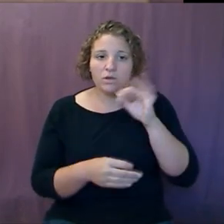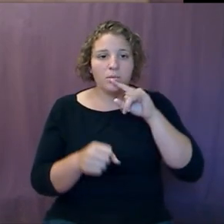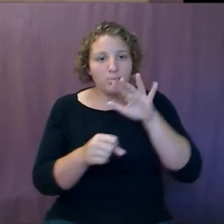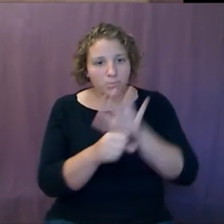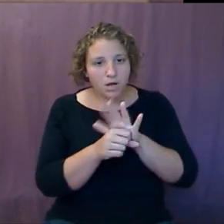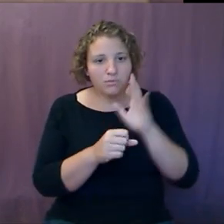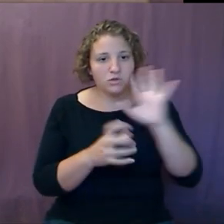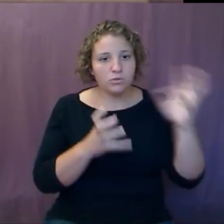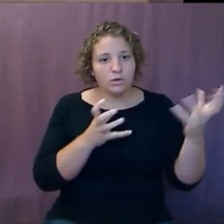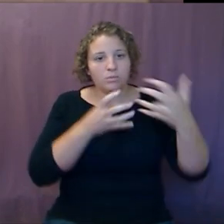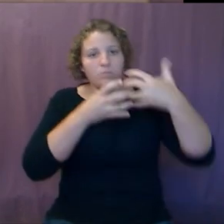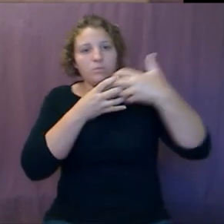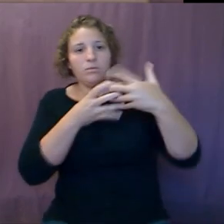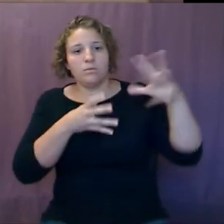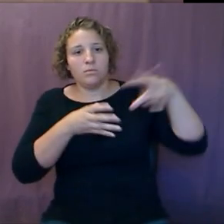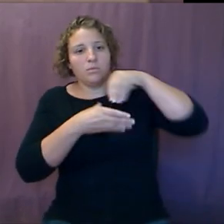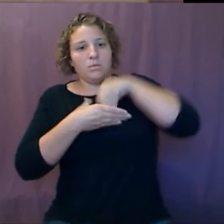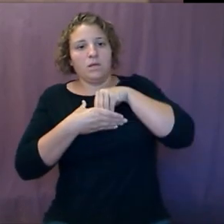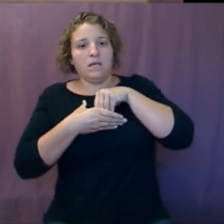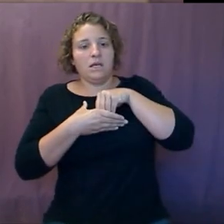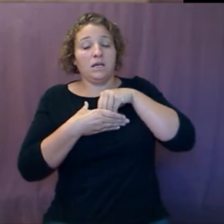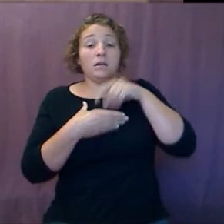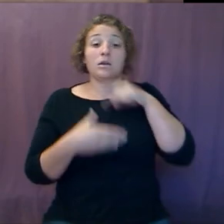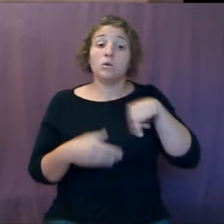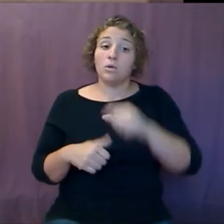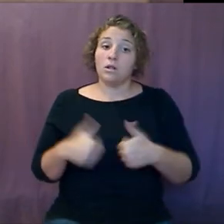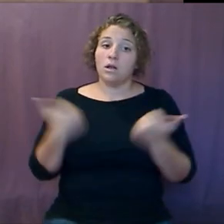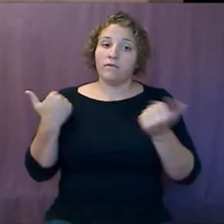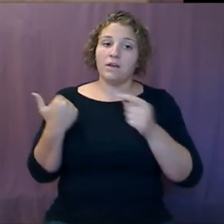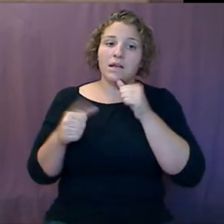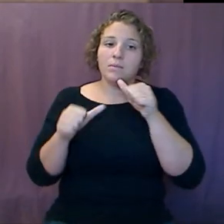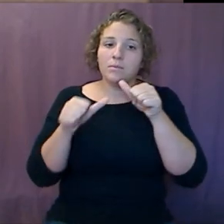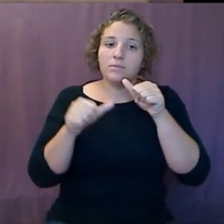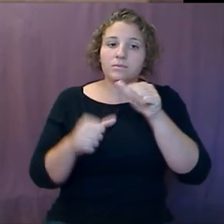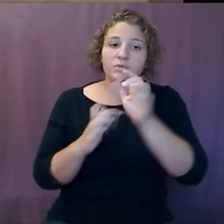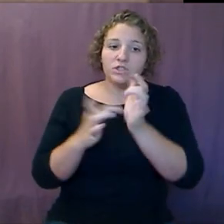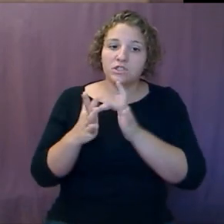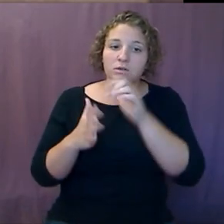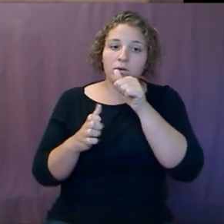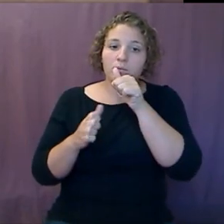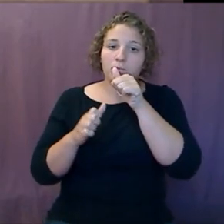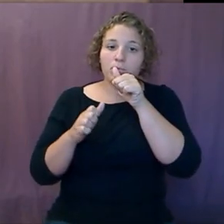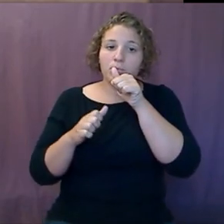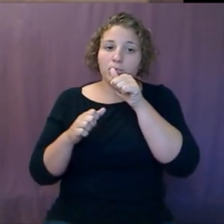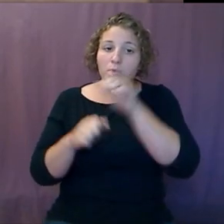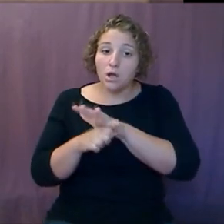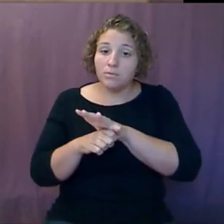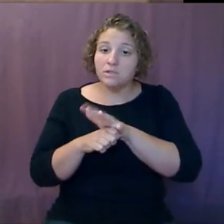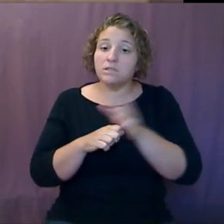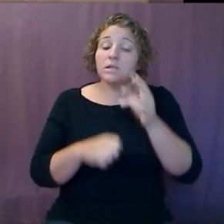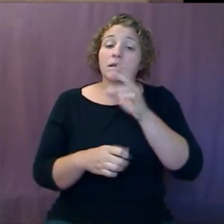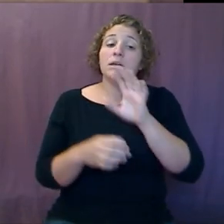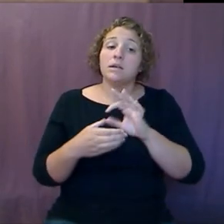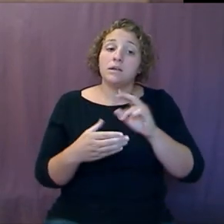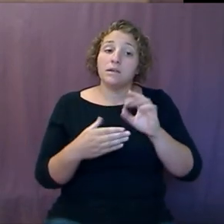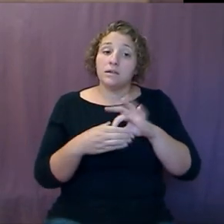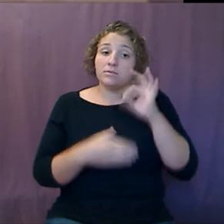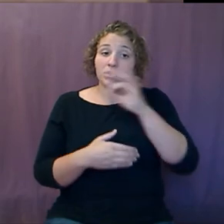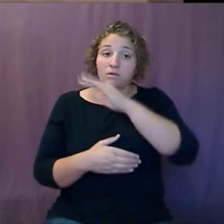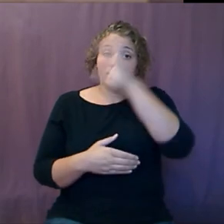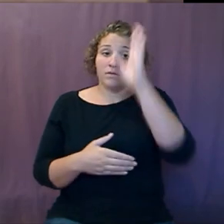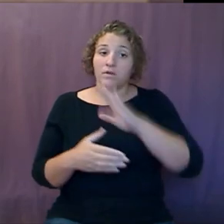en in the Greek in and Jesus promised the Spirit of God would be with you forever he will guide us into all truth he will never leave us